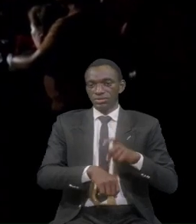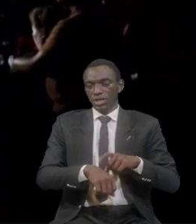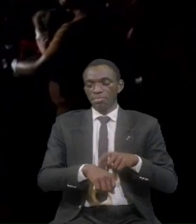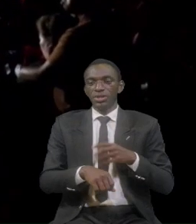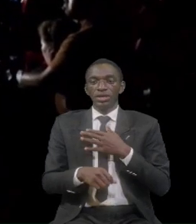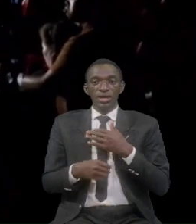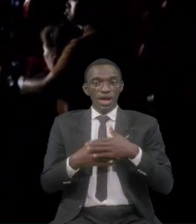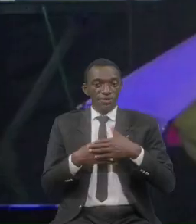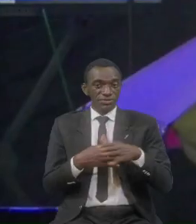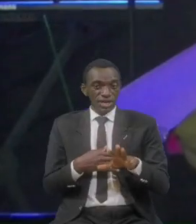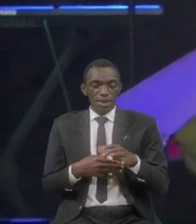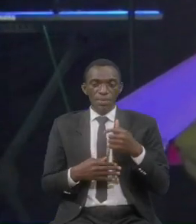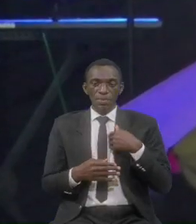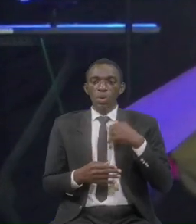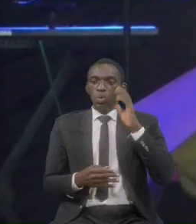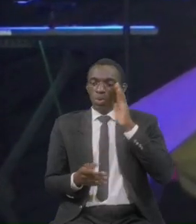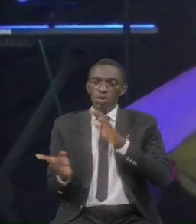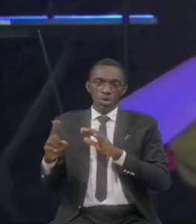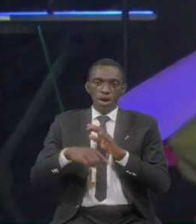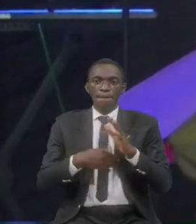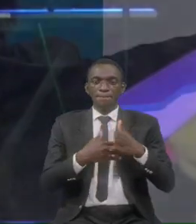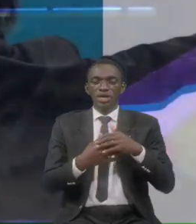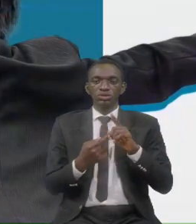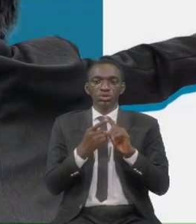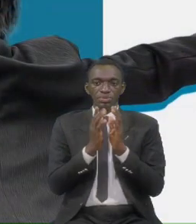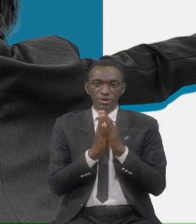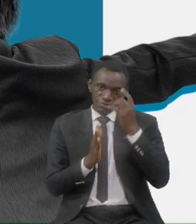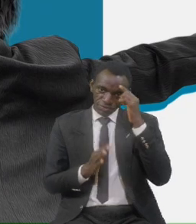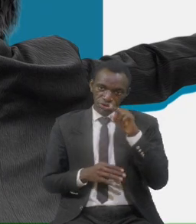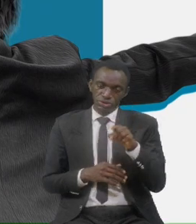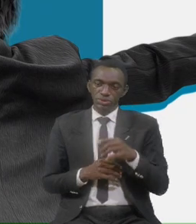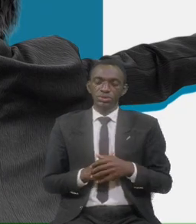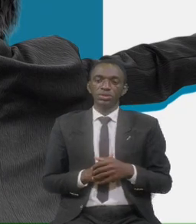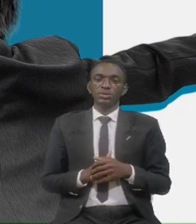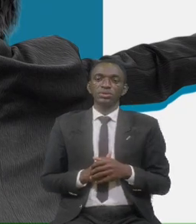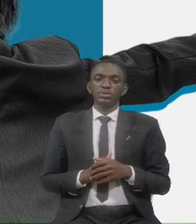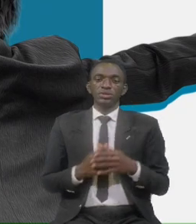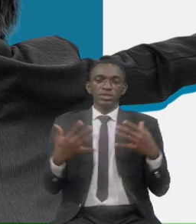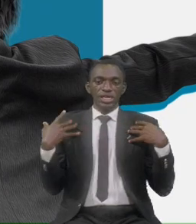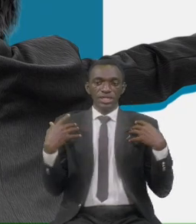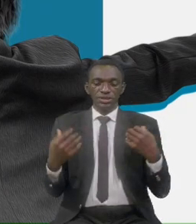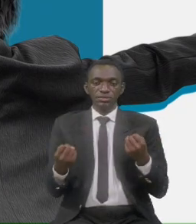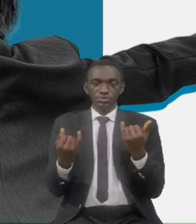to pray for you. There's healing tonight for everyone.